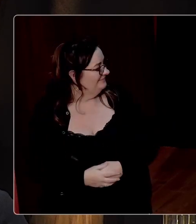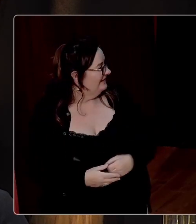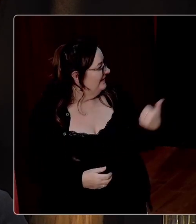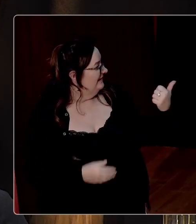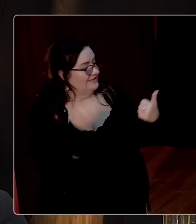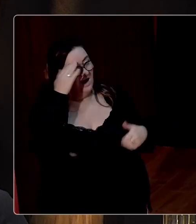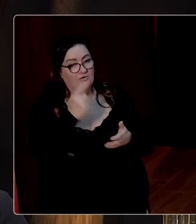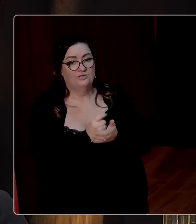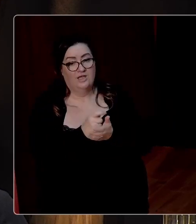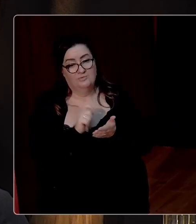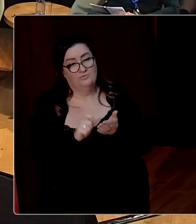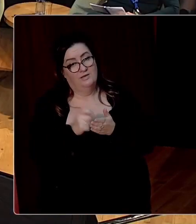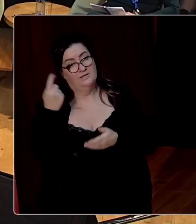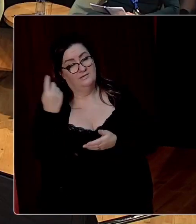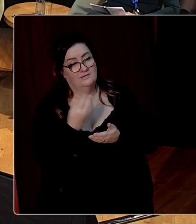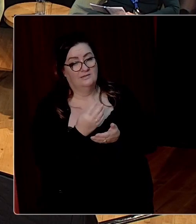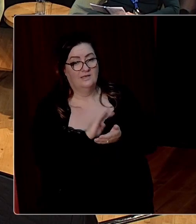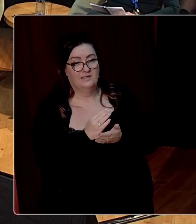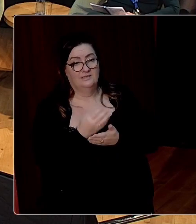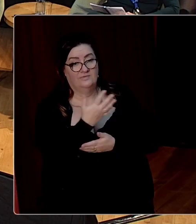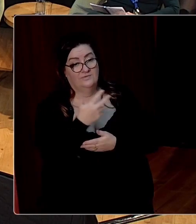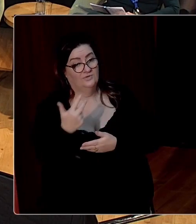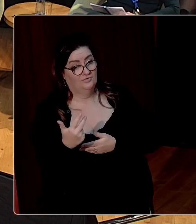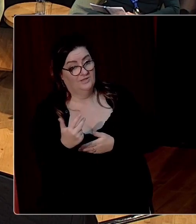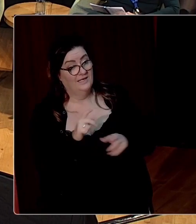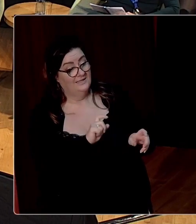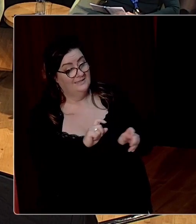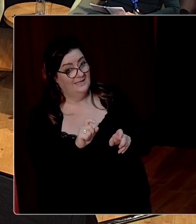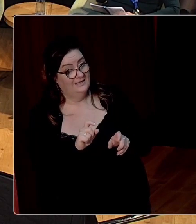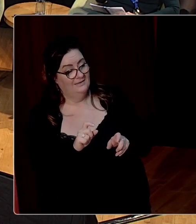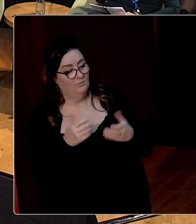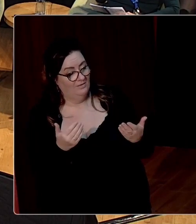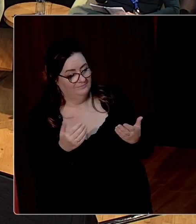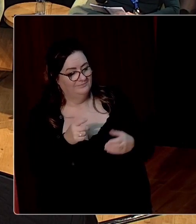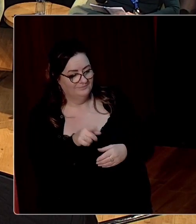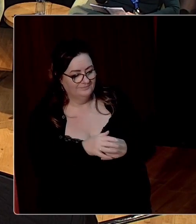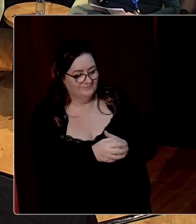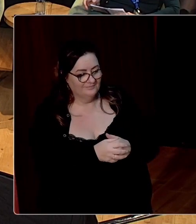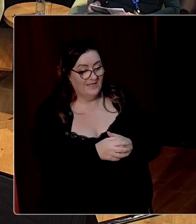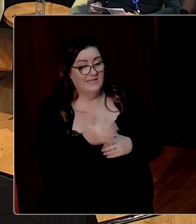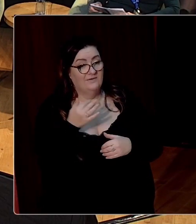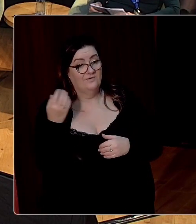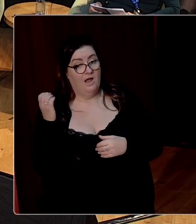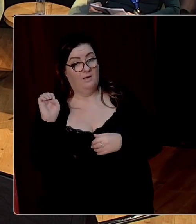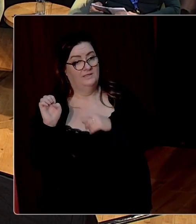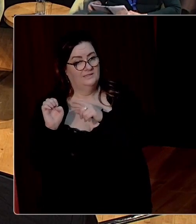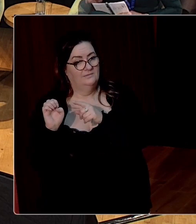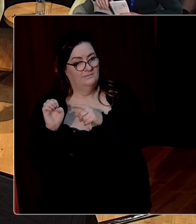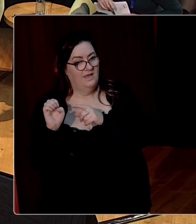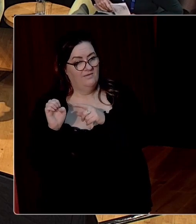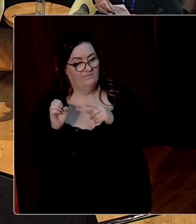The Irish Times writes in 1953 still saying that if communism ever